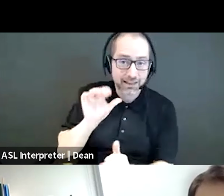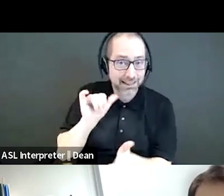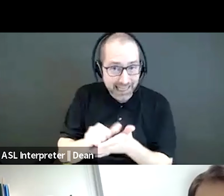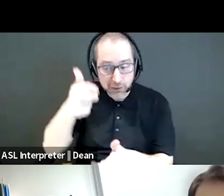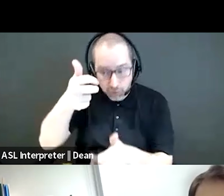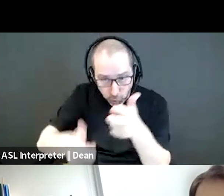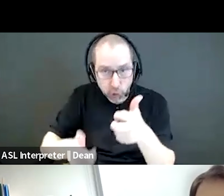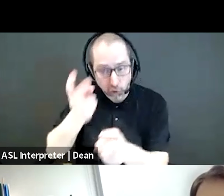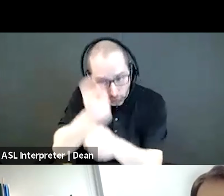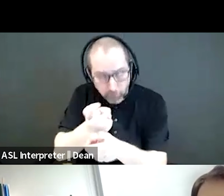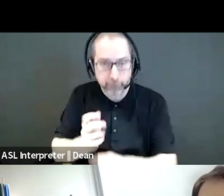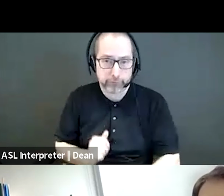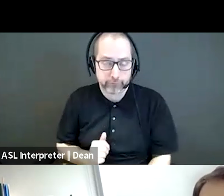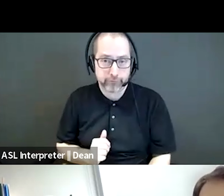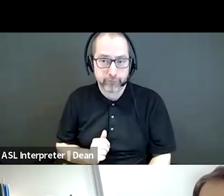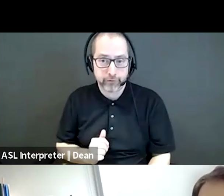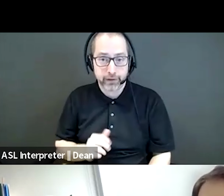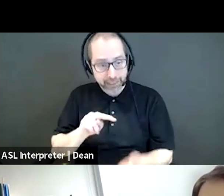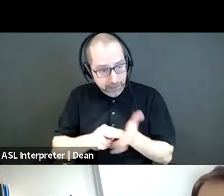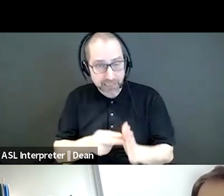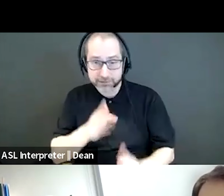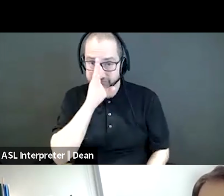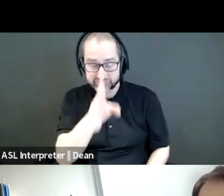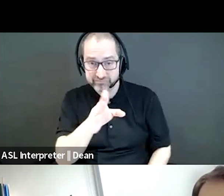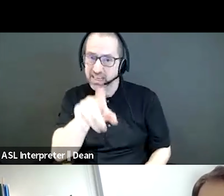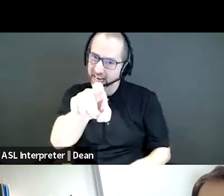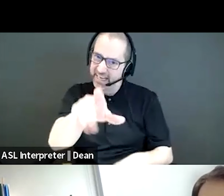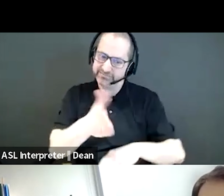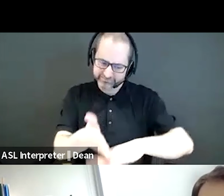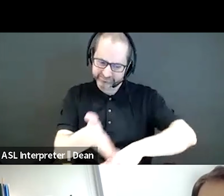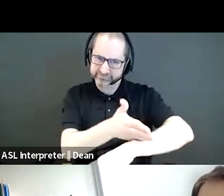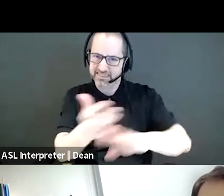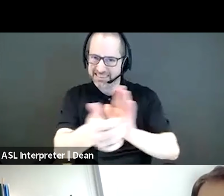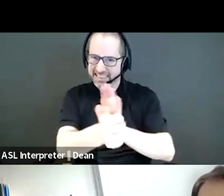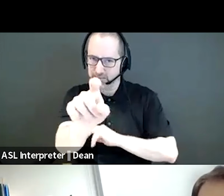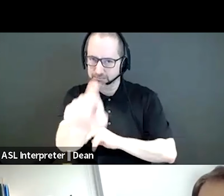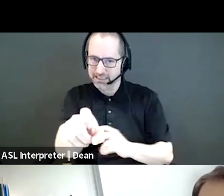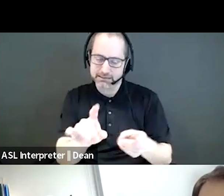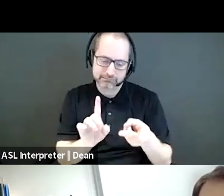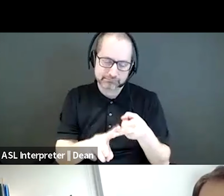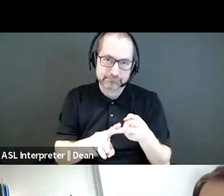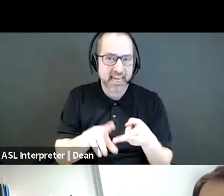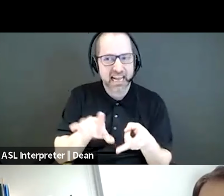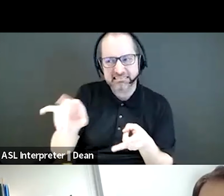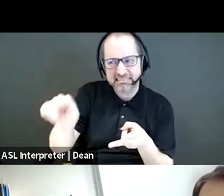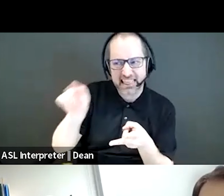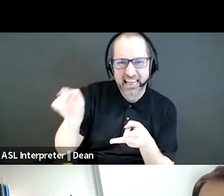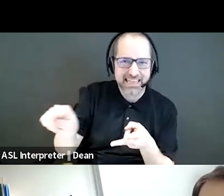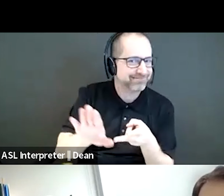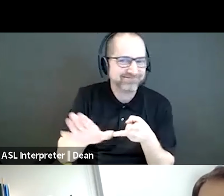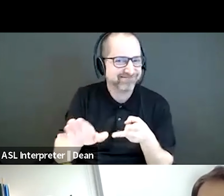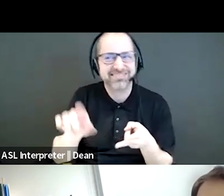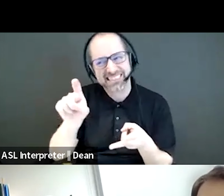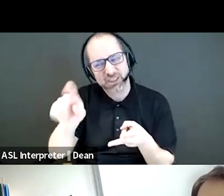skills. Maybe your skills aren't aligned with what you're looking for right now. Those are difficult conversations to have. And I'm completely